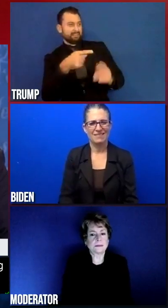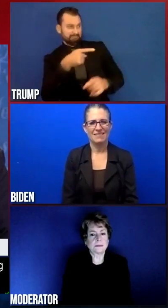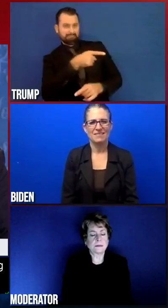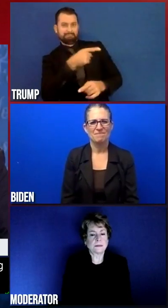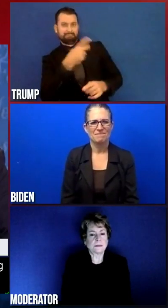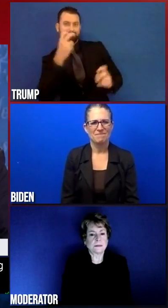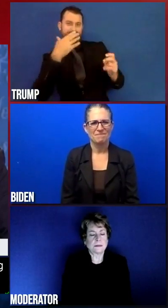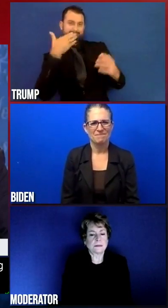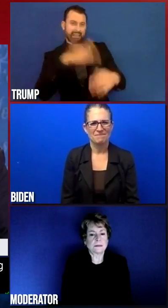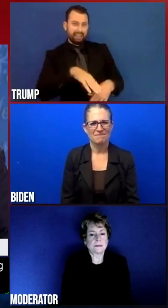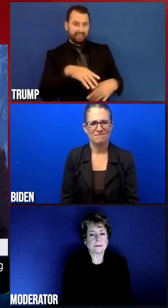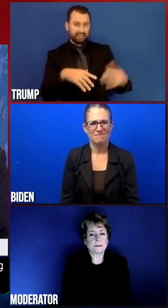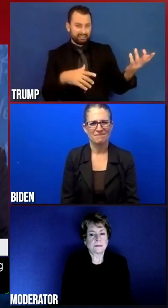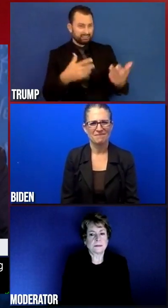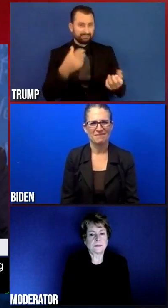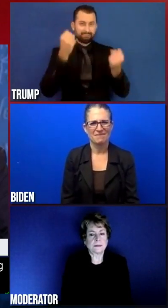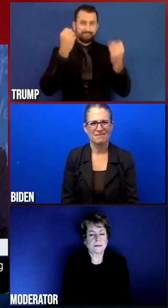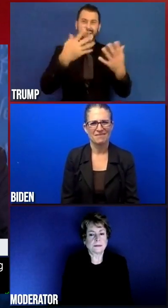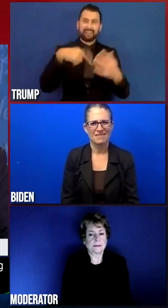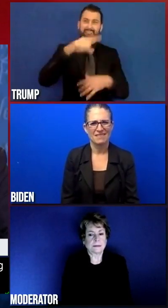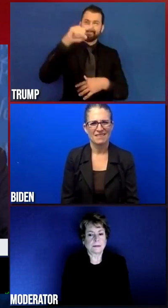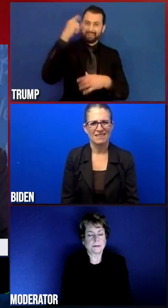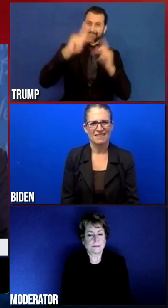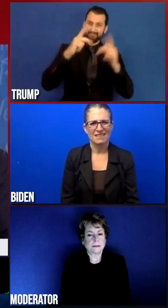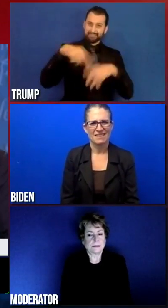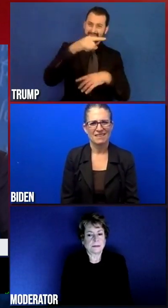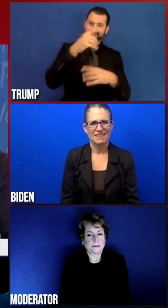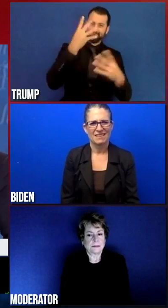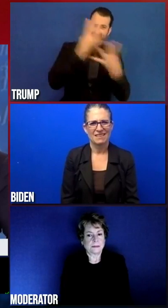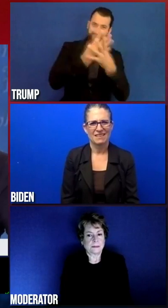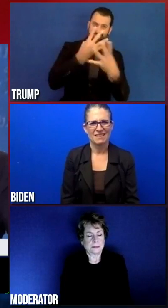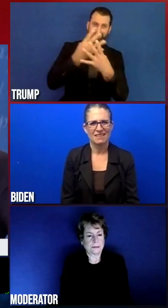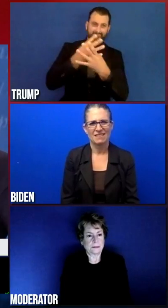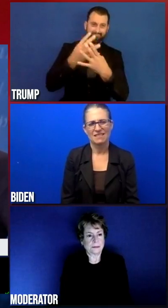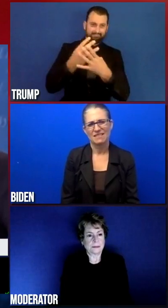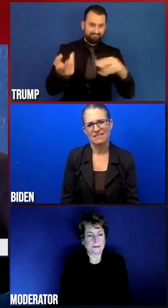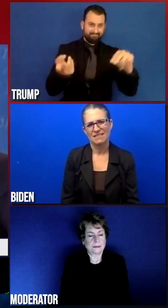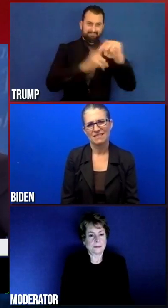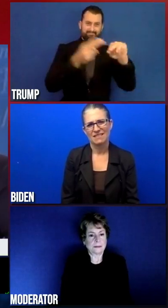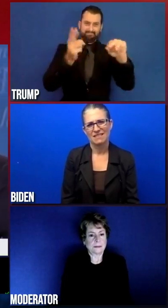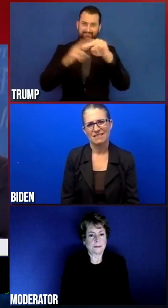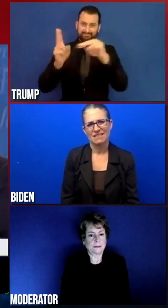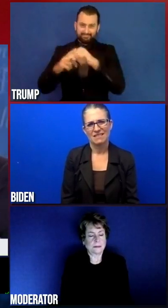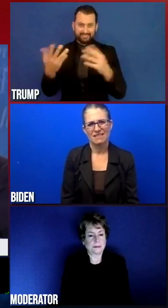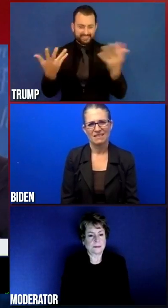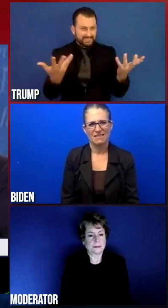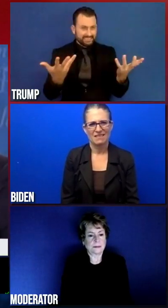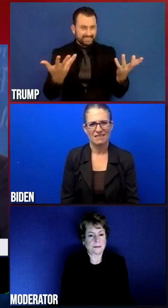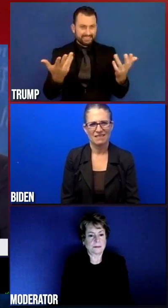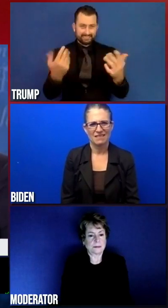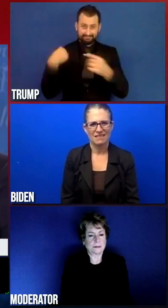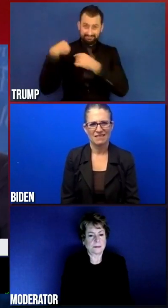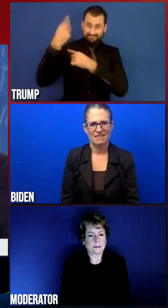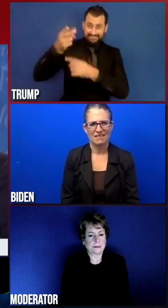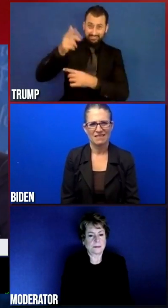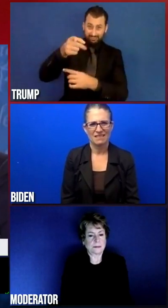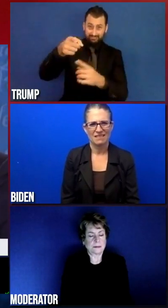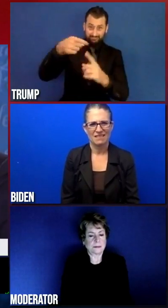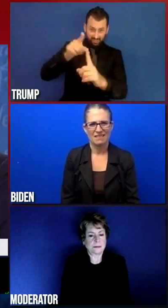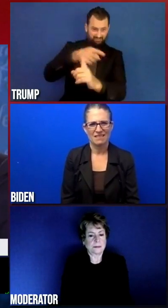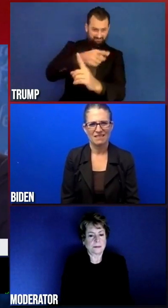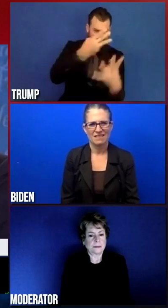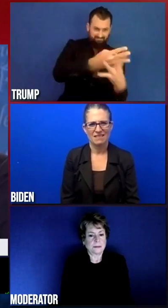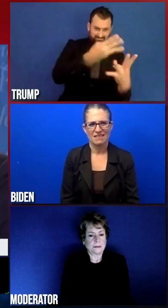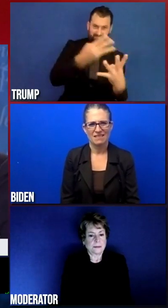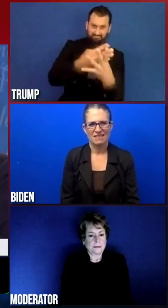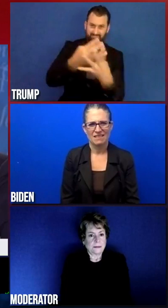American population community, you have treated the black community about as bad as anybody in this country. You did the and that's